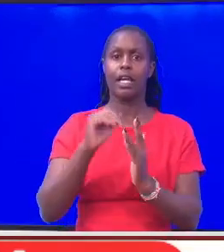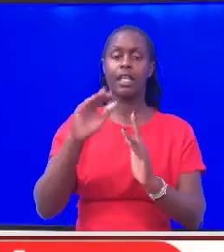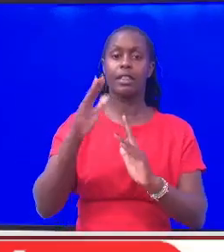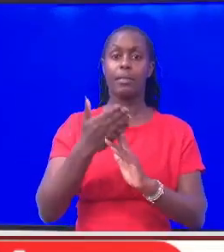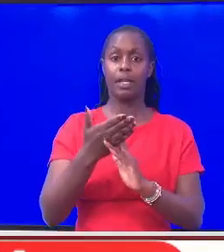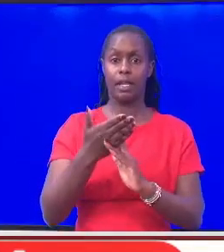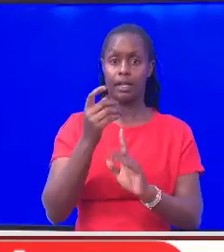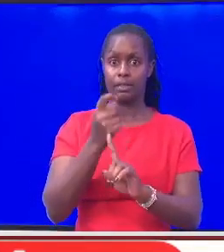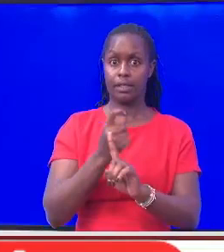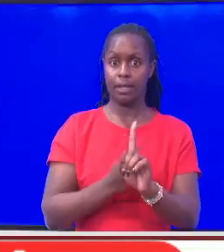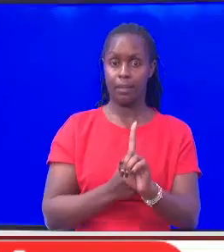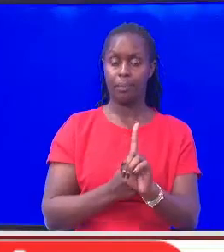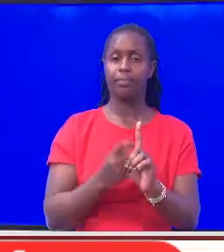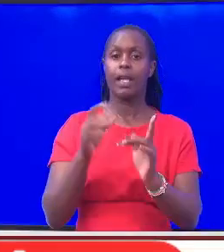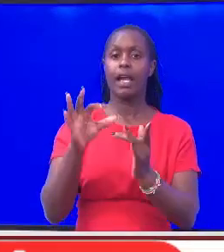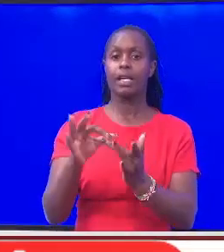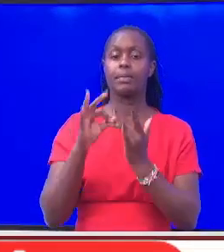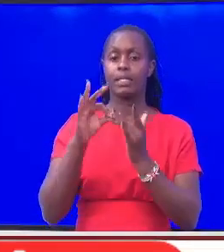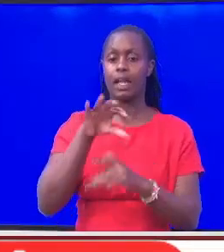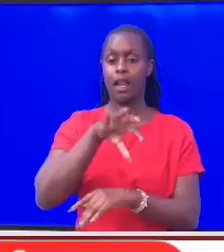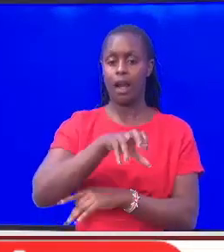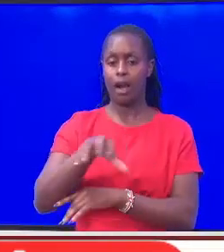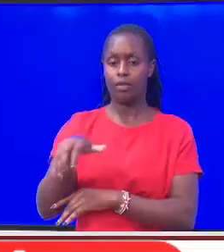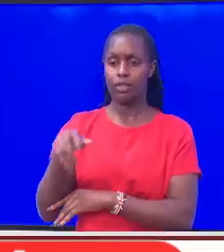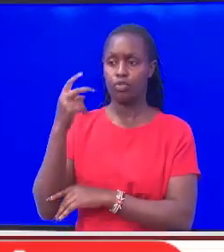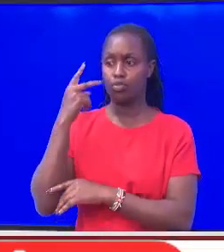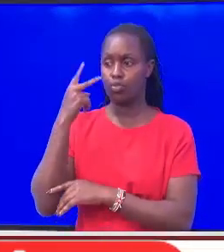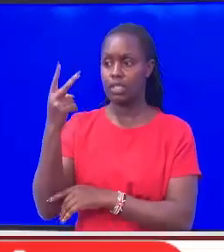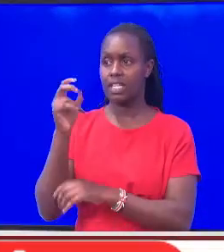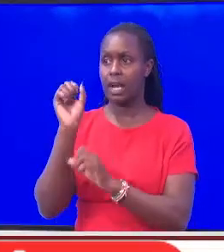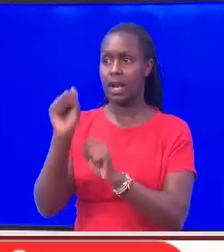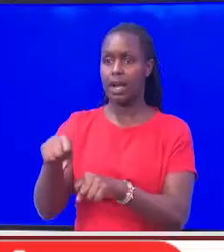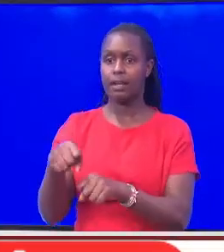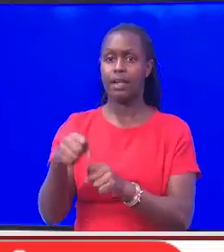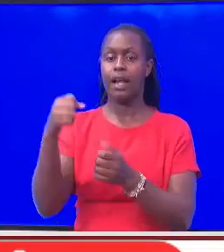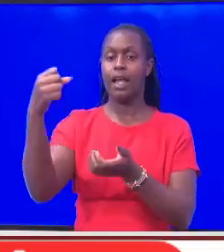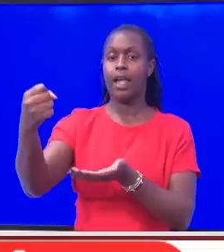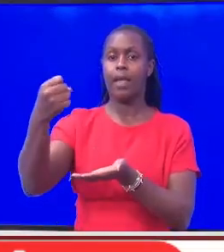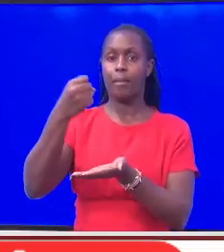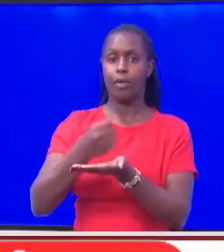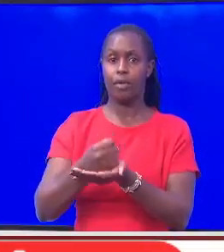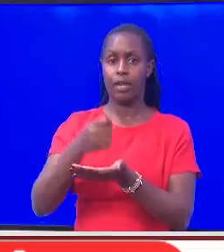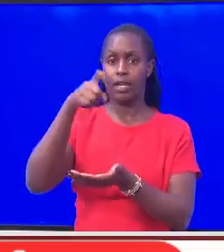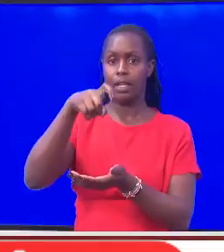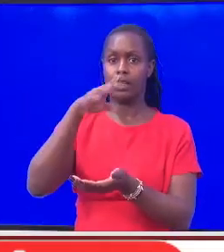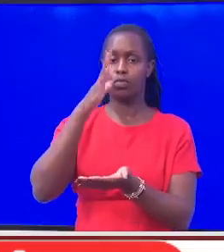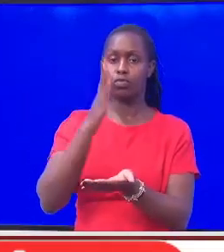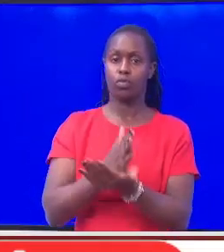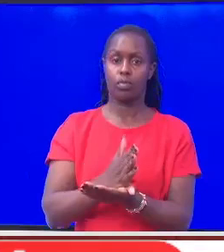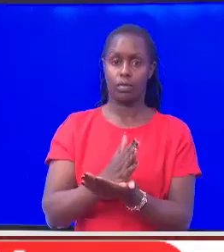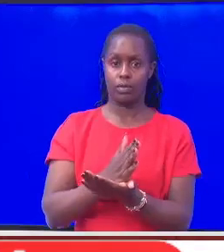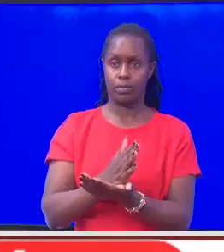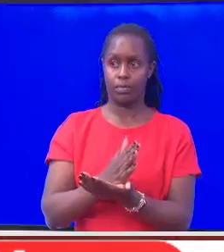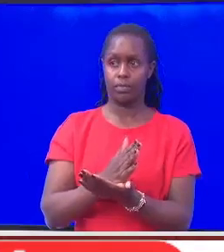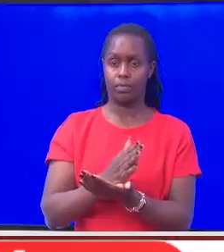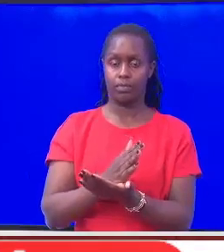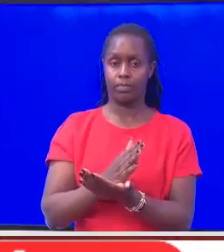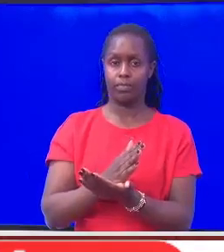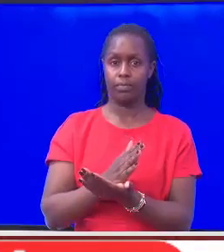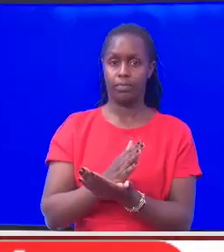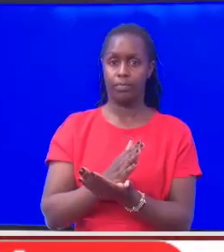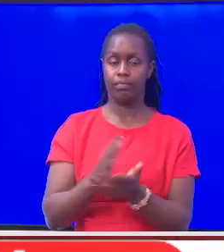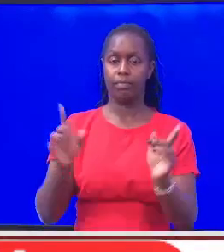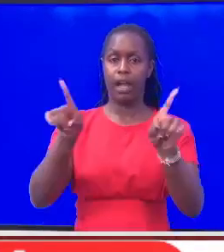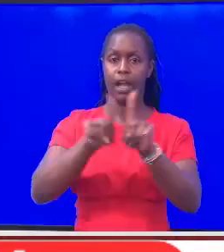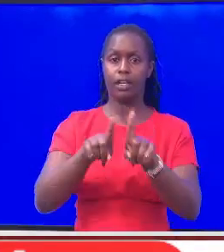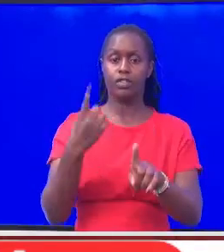when we look at the counties, we can see that hiring needs to be stopped for a while as